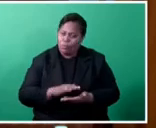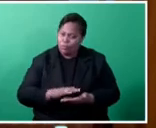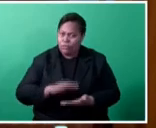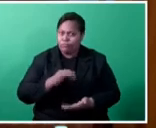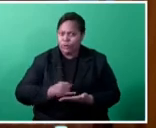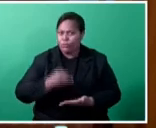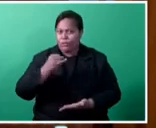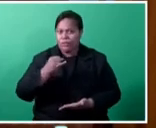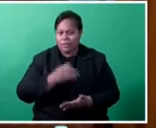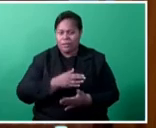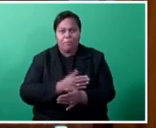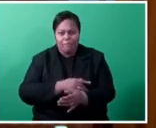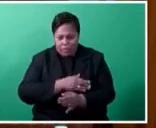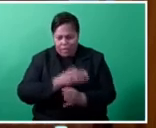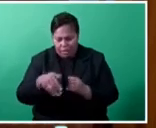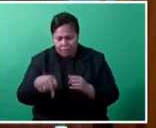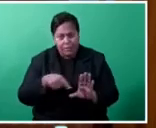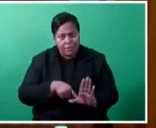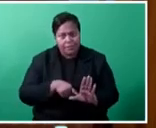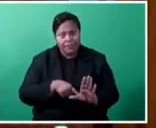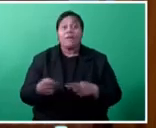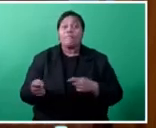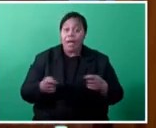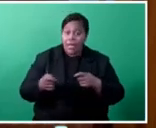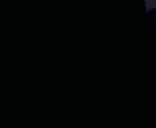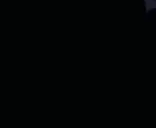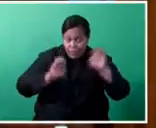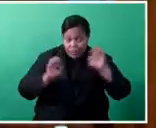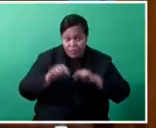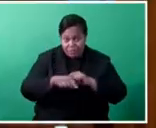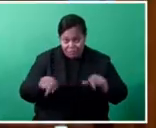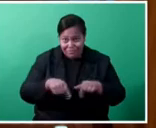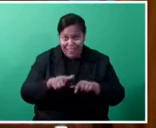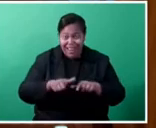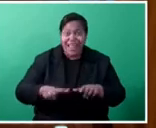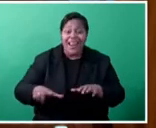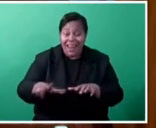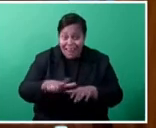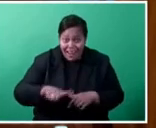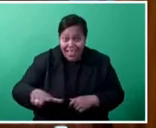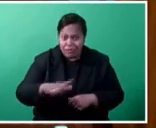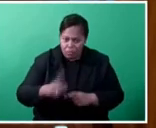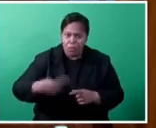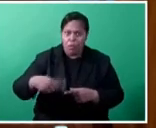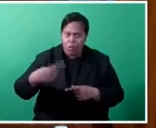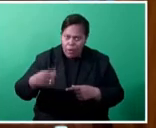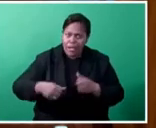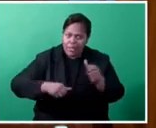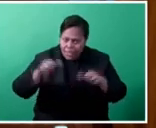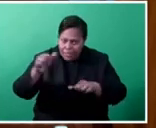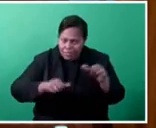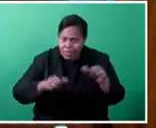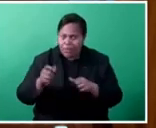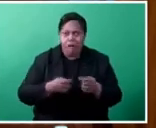year, Honourable Speaker. And the market valuation of the designated customary land with ongoing assessment of prevailing market rates